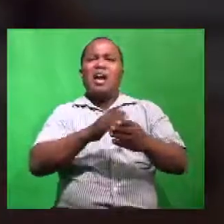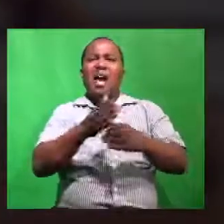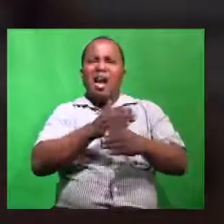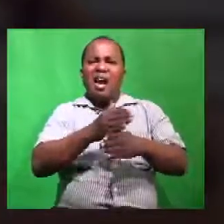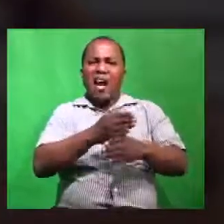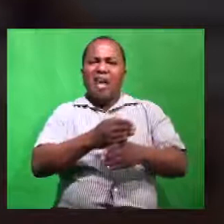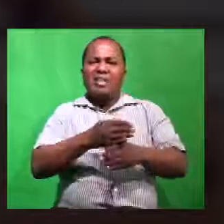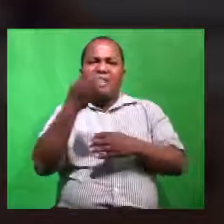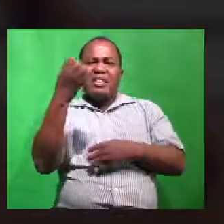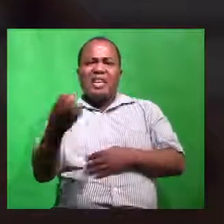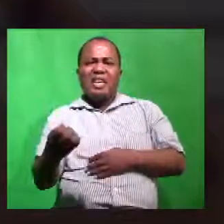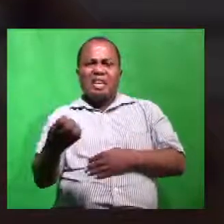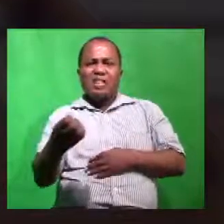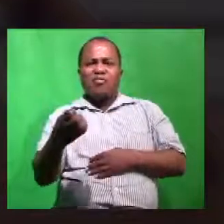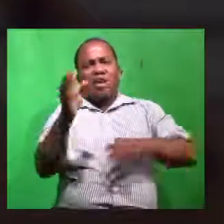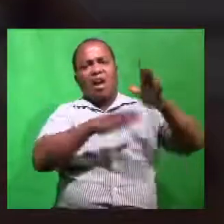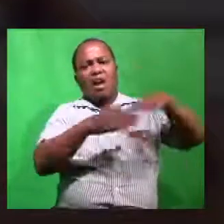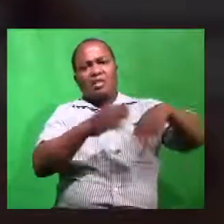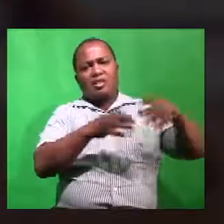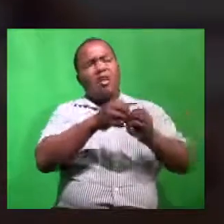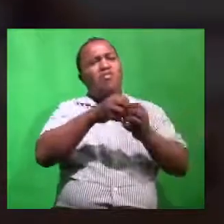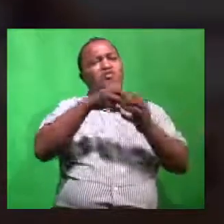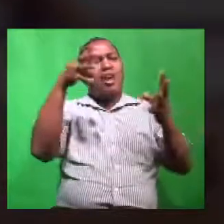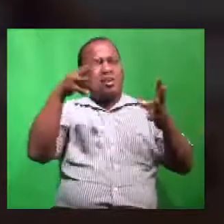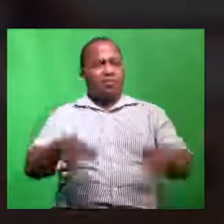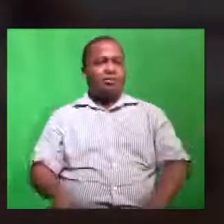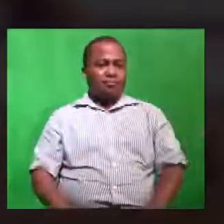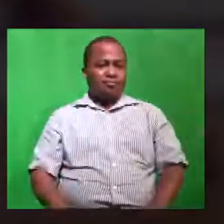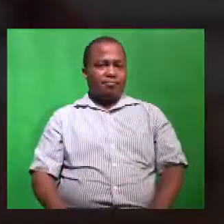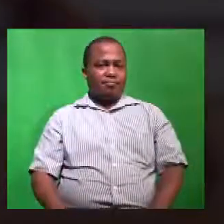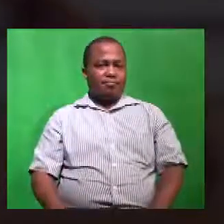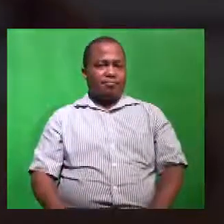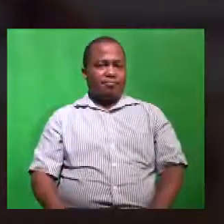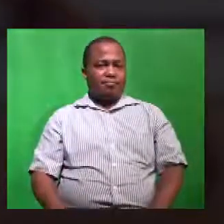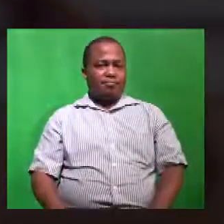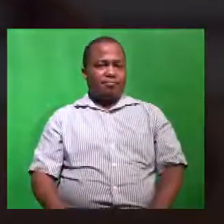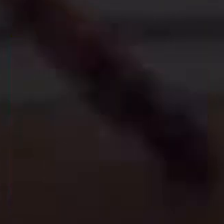6 strategies against negative cultural values. Do you get my point?